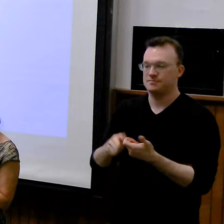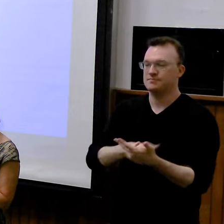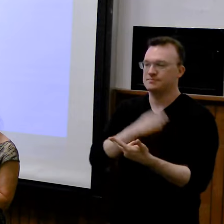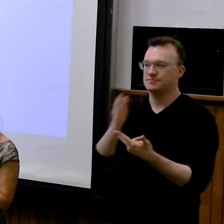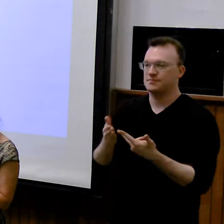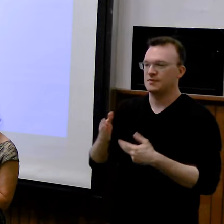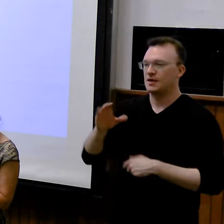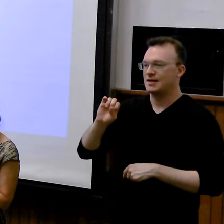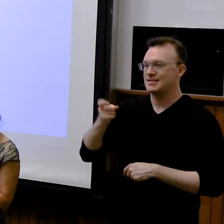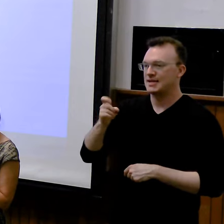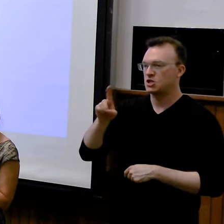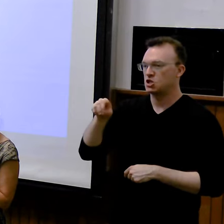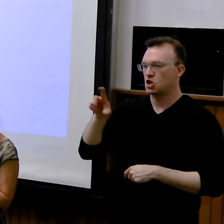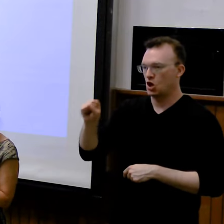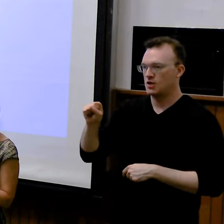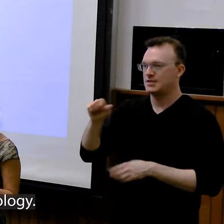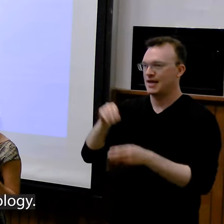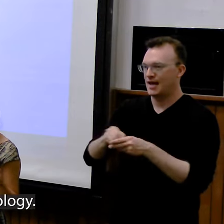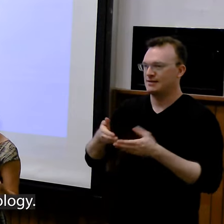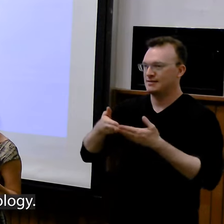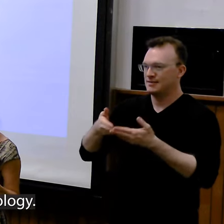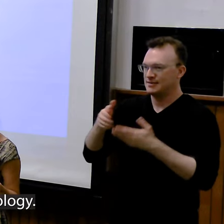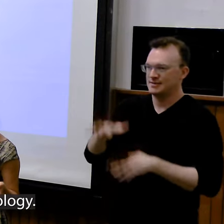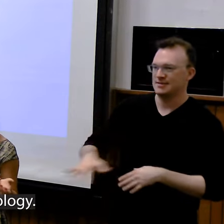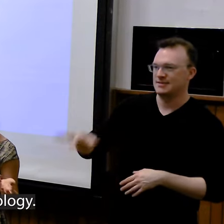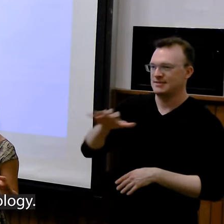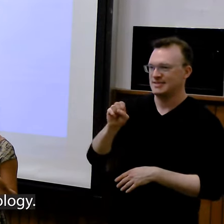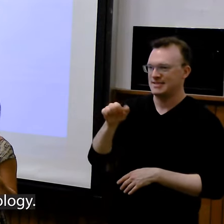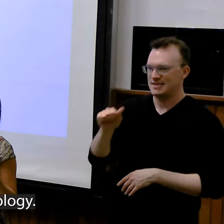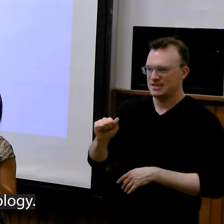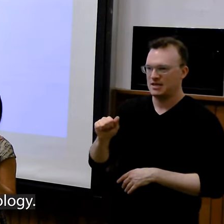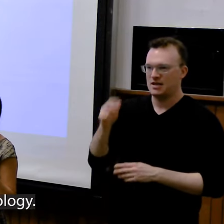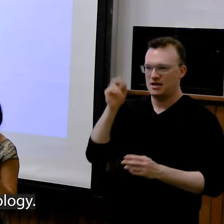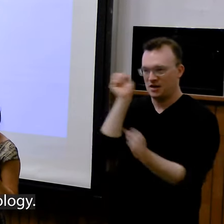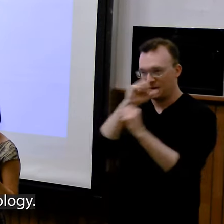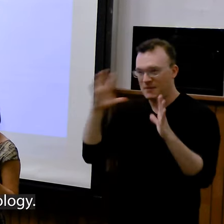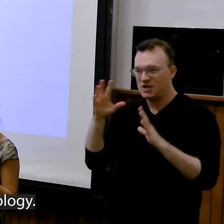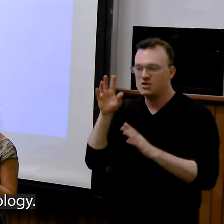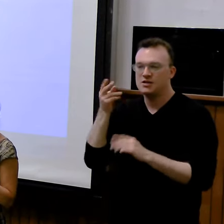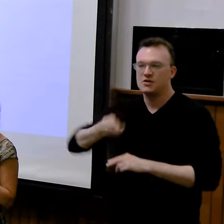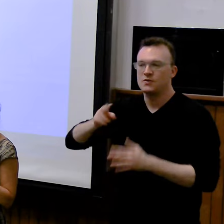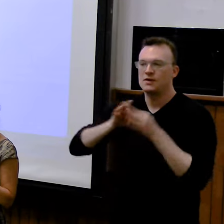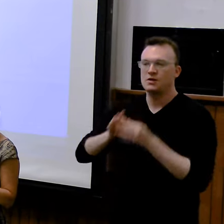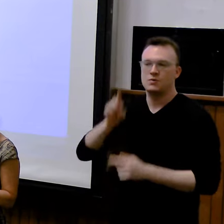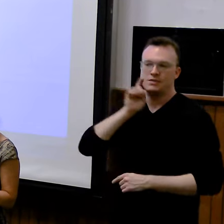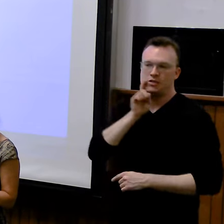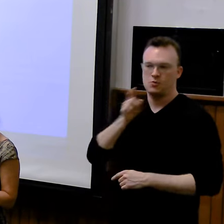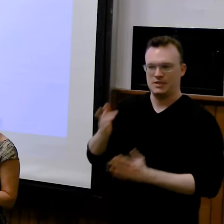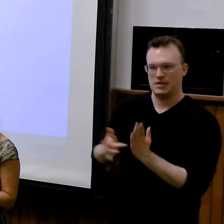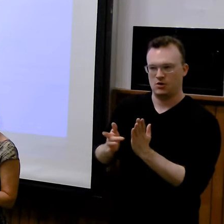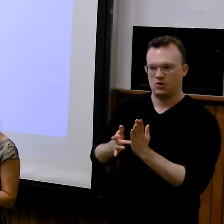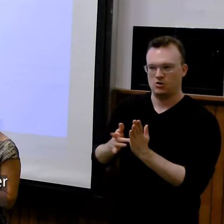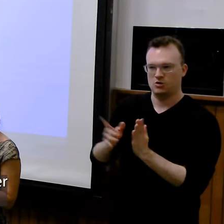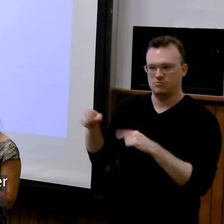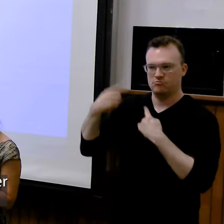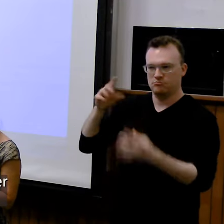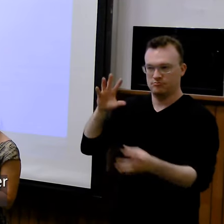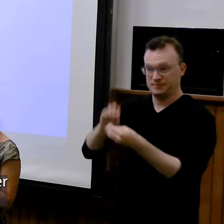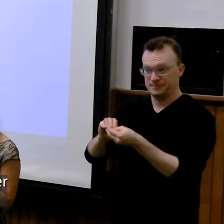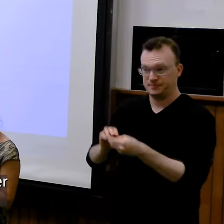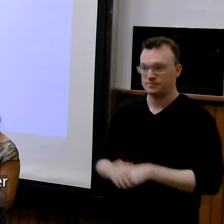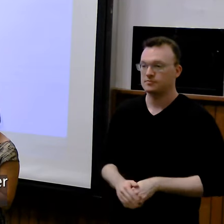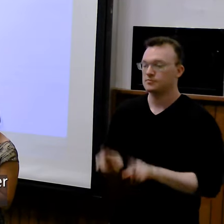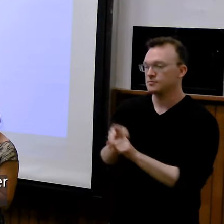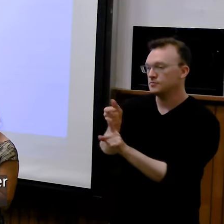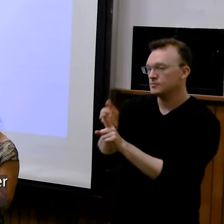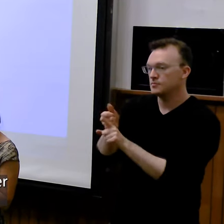and Sex Dolls at Sea, Imagined Histories of Sexual Technologies. They are also